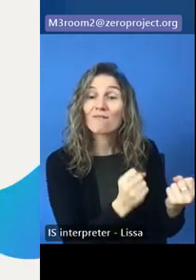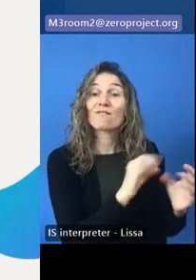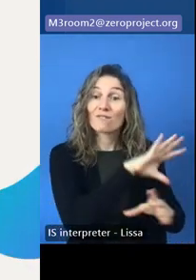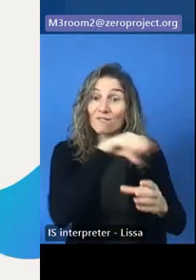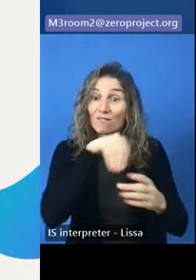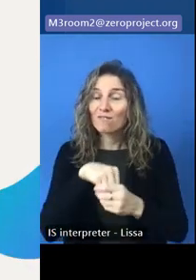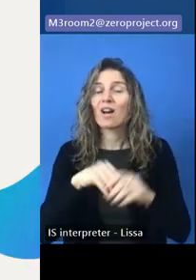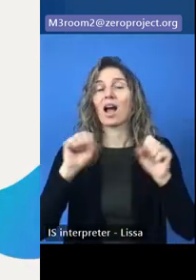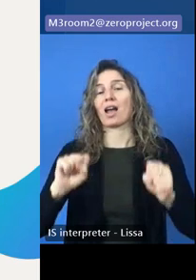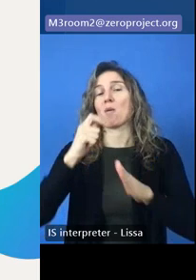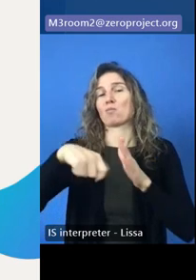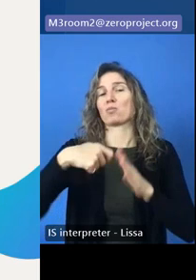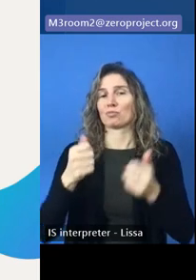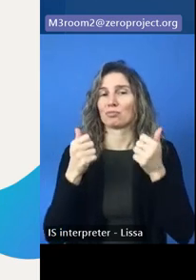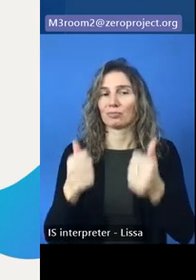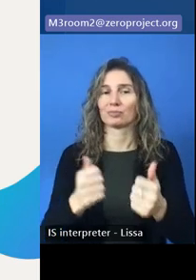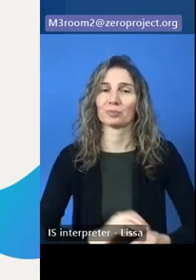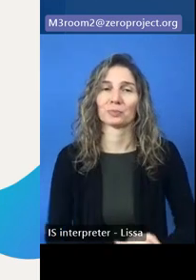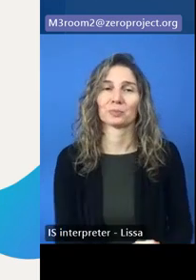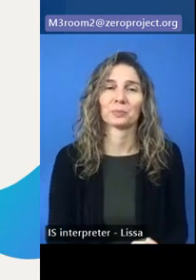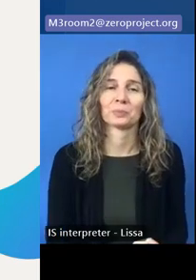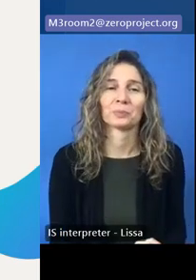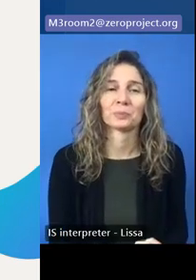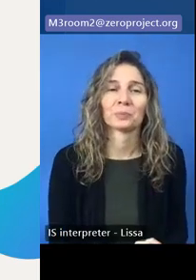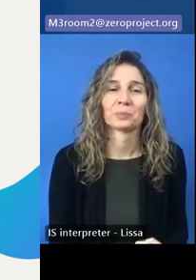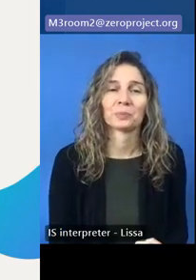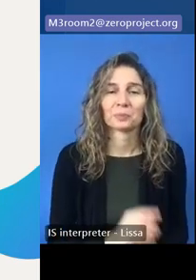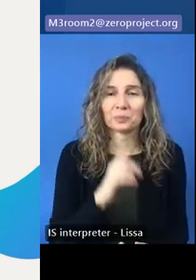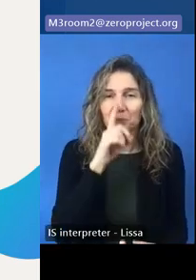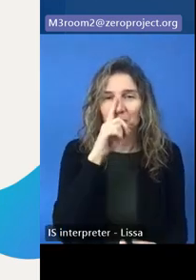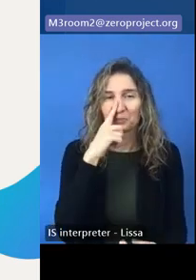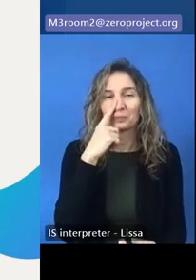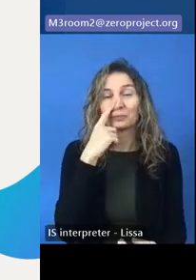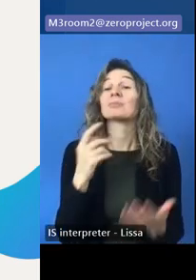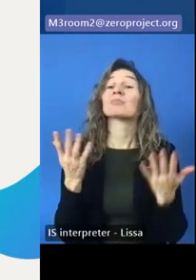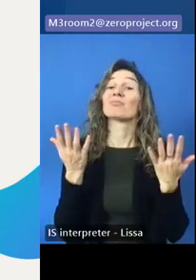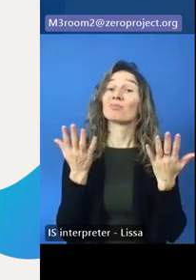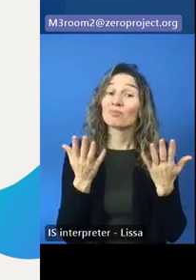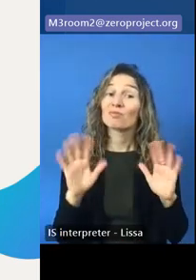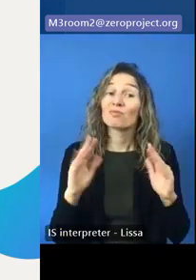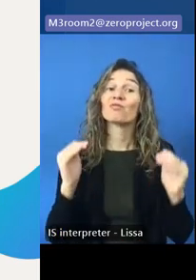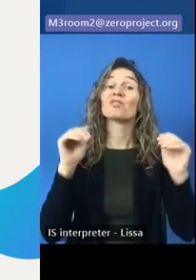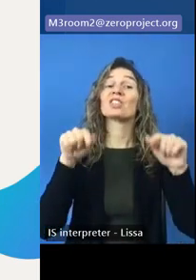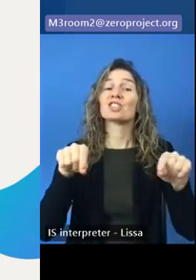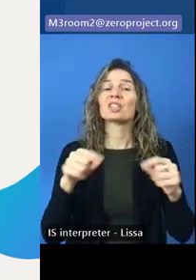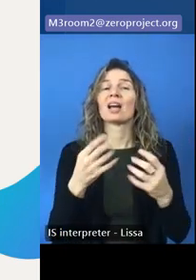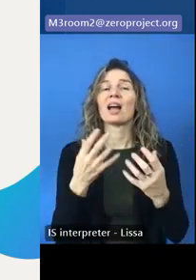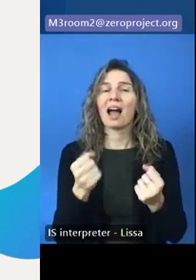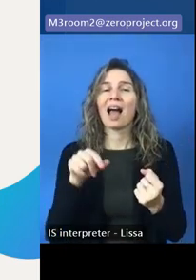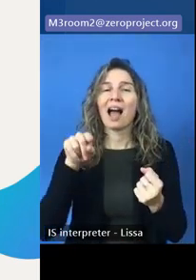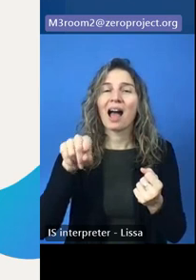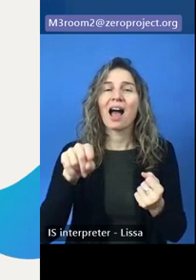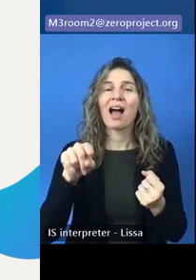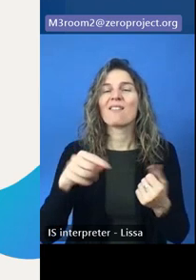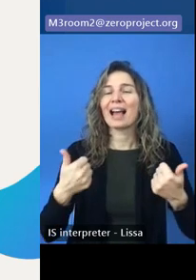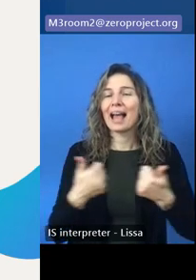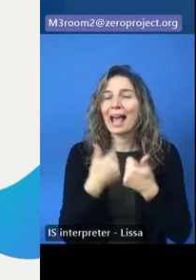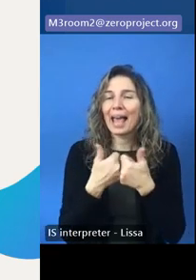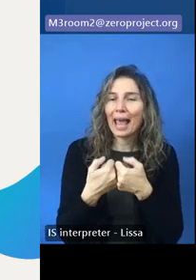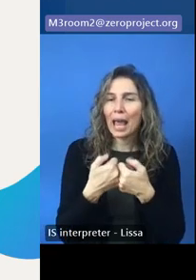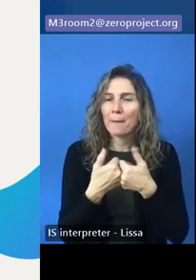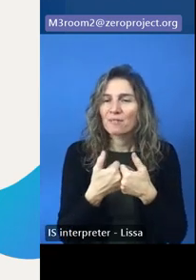after 16 takes, we introduced the gamification. Yes, it was there in some kind of the degree, but now we made in our main focus and implemented